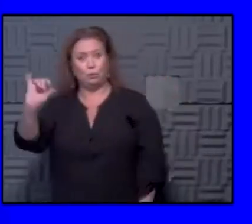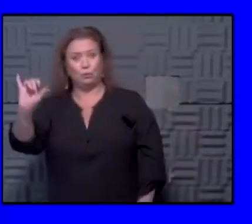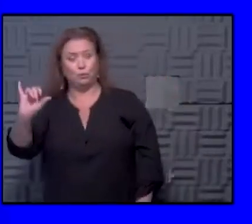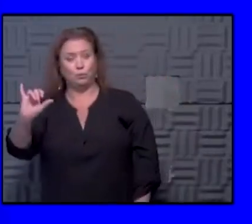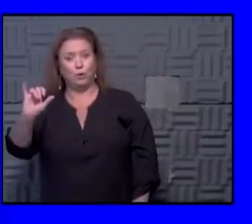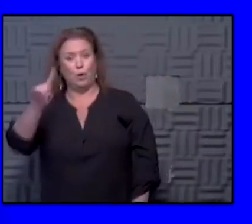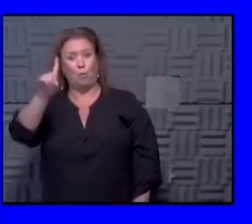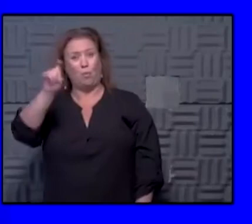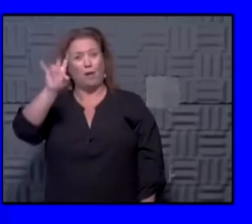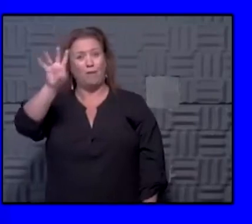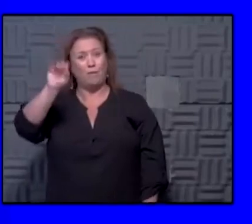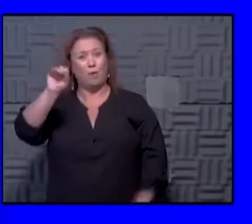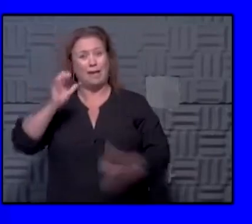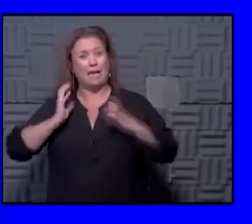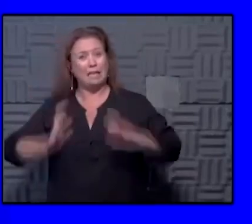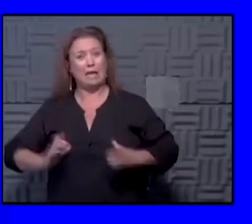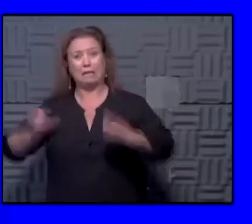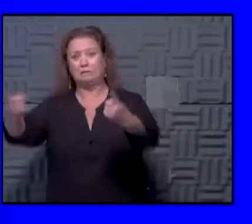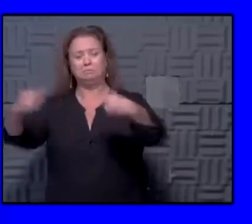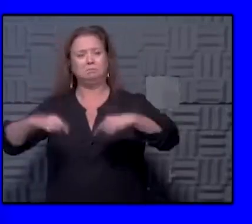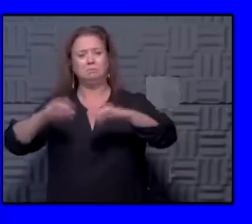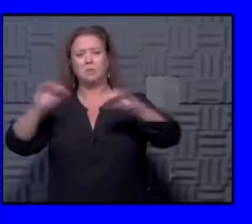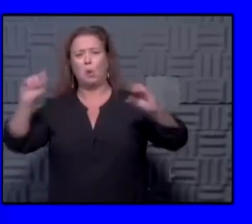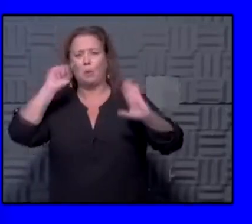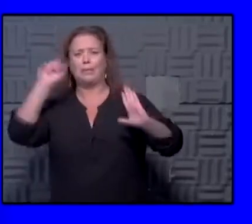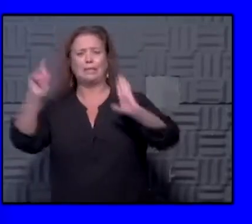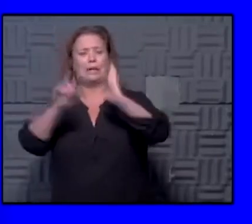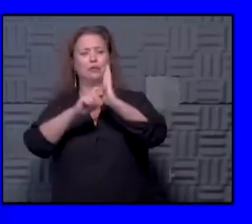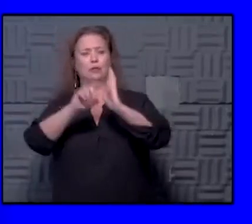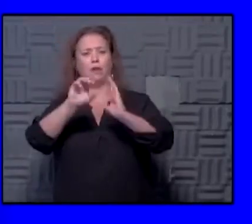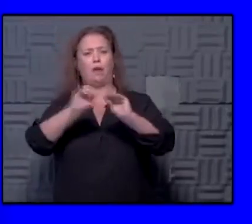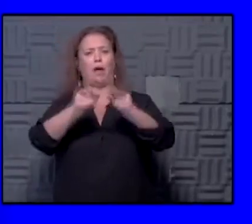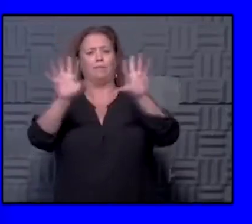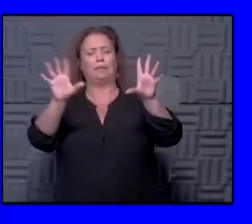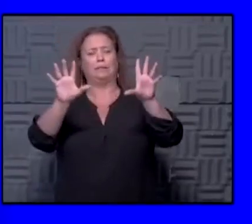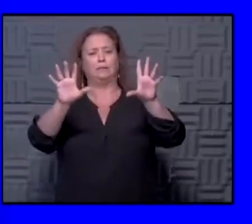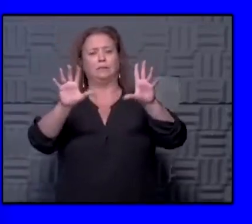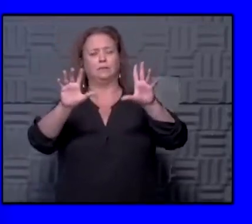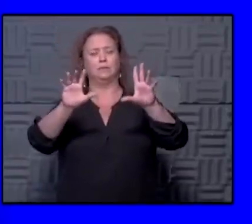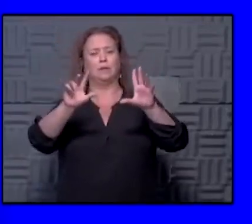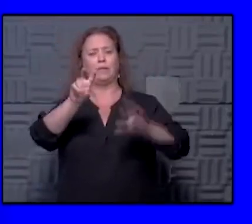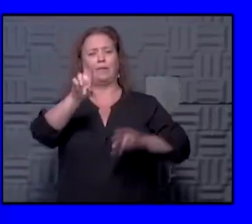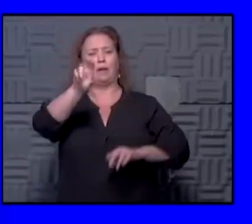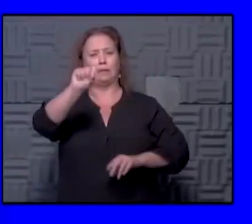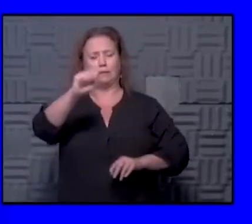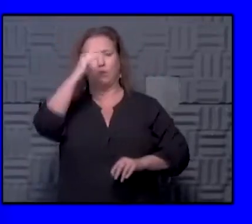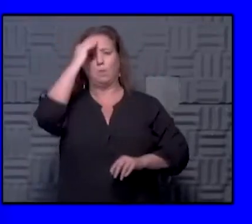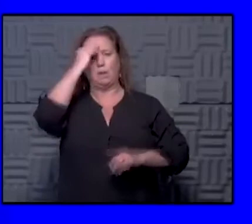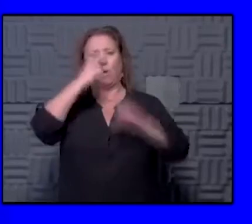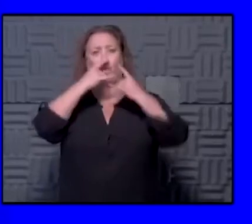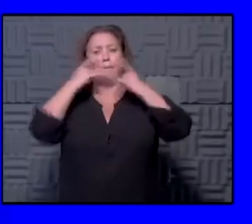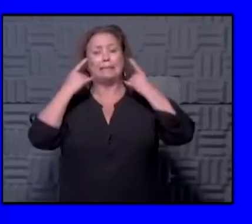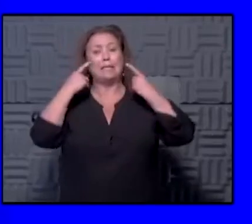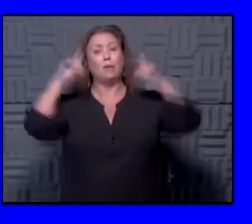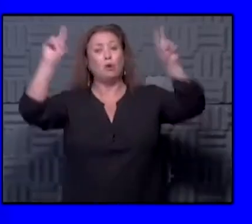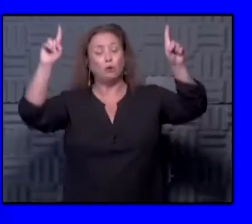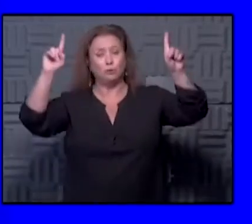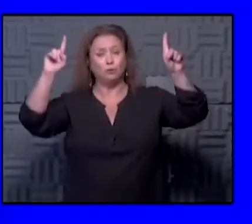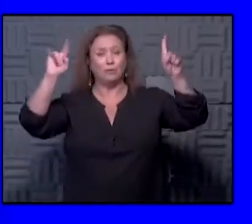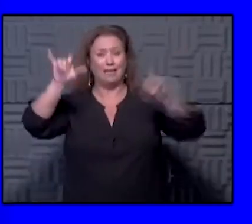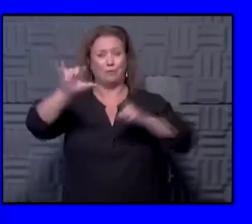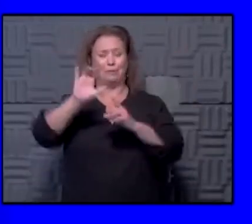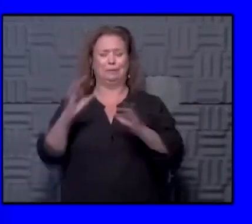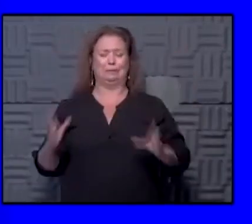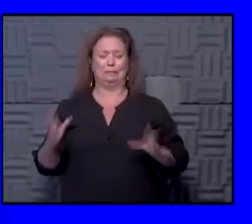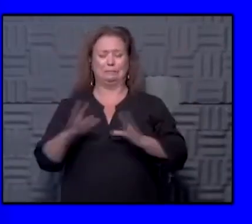out of 140 clients, they didn't find any obvious exchange of the virus. So we know the masking works even in those